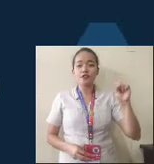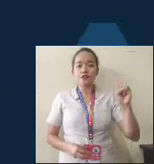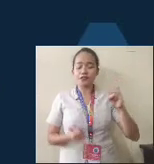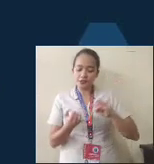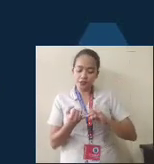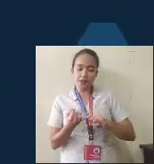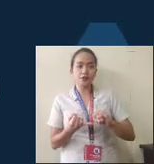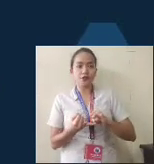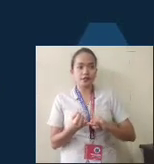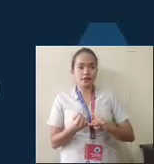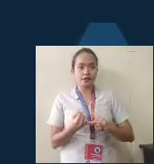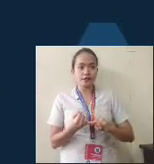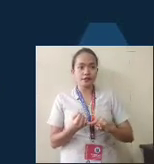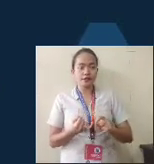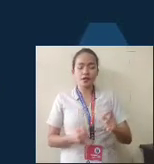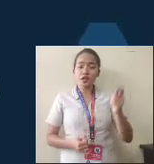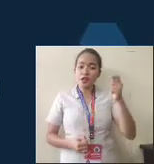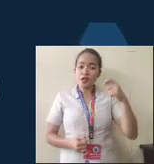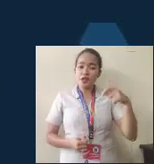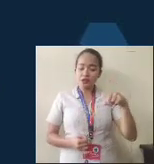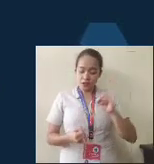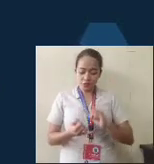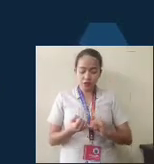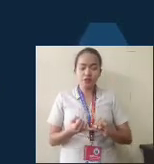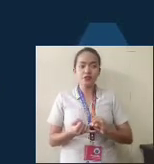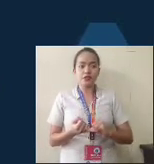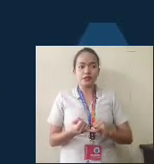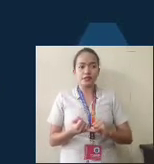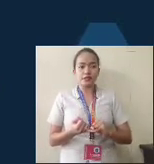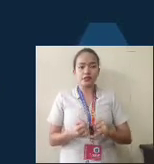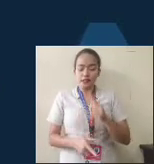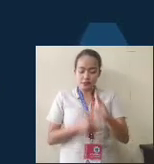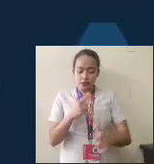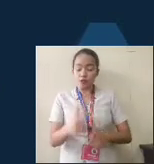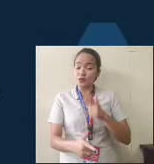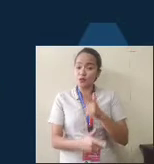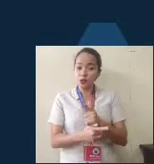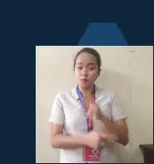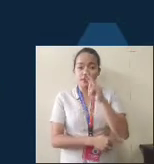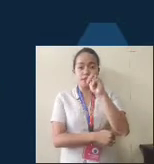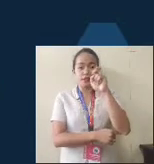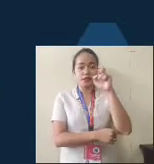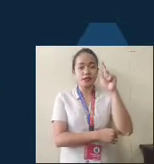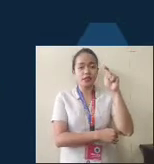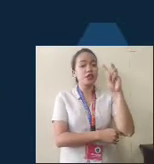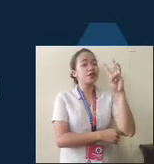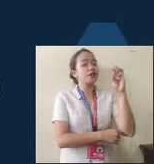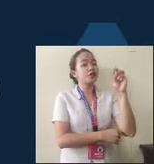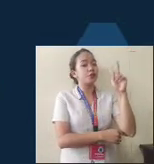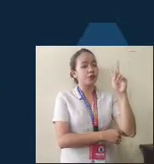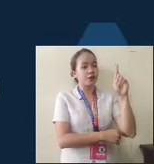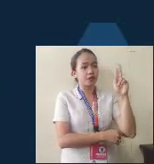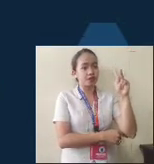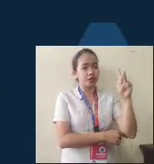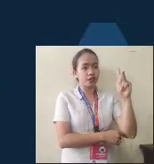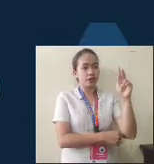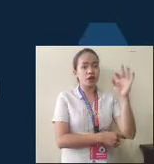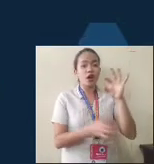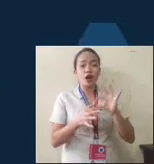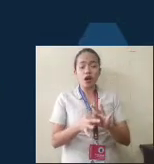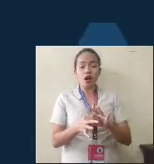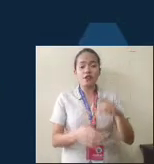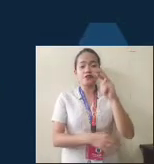Internet. The Internet is a global network of networks, while the web, also